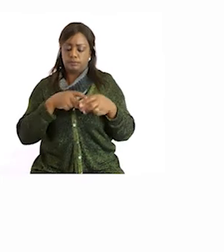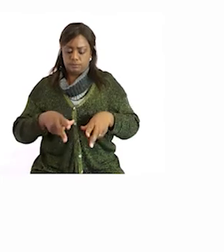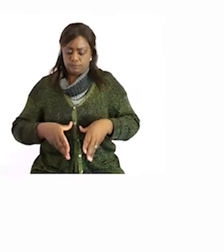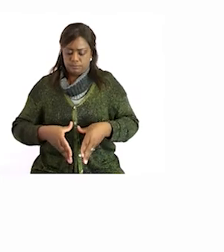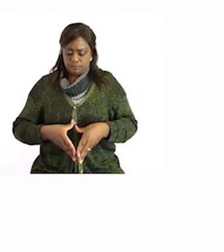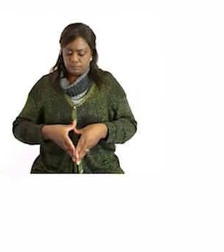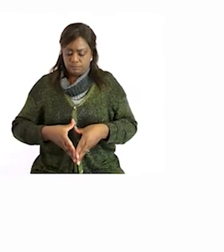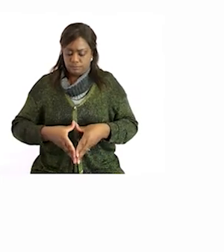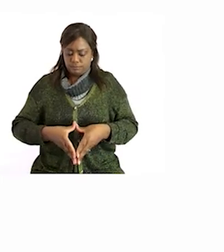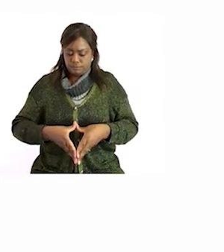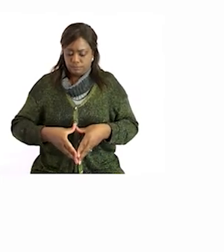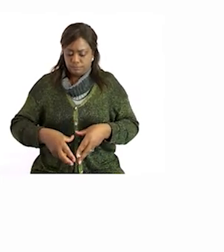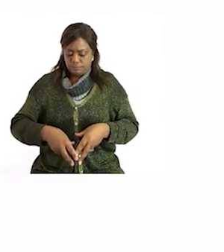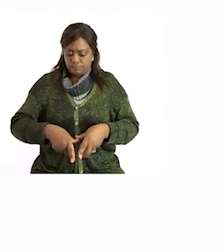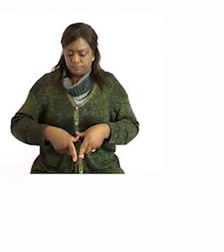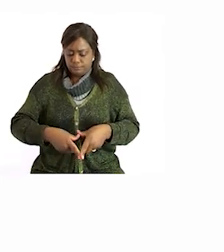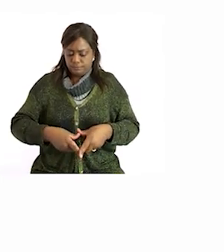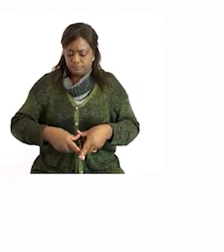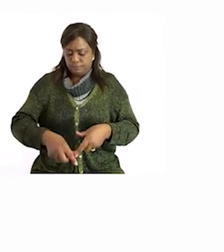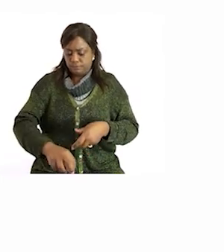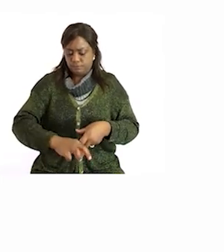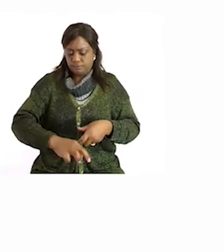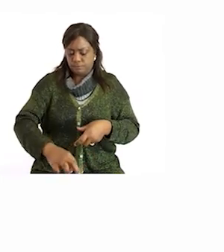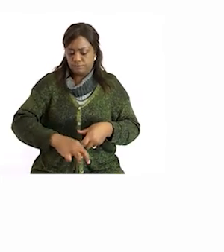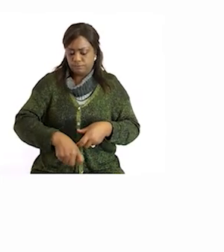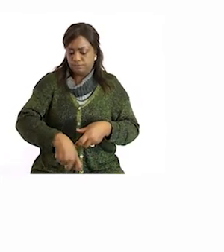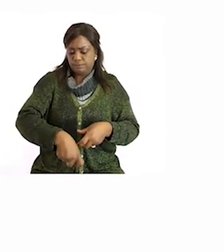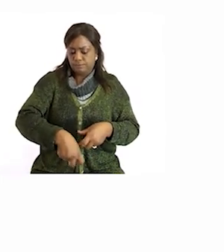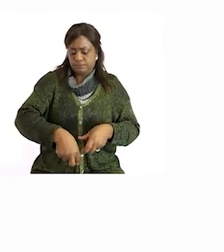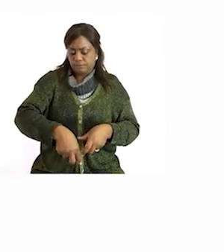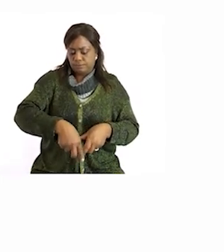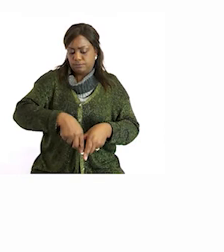And the uterus develops a fertilized egg into a baby,